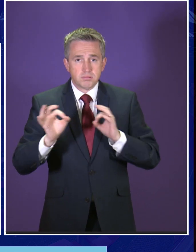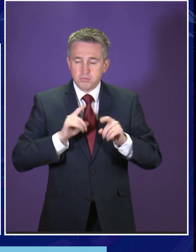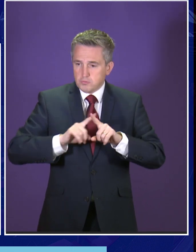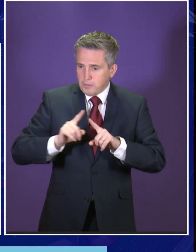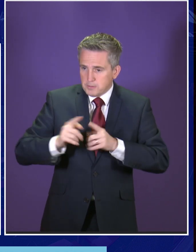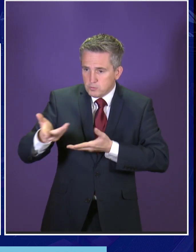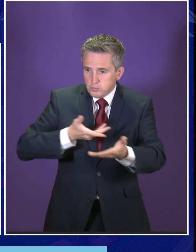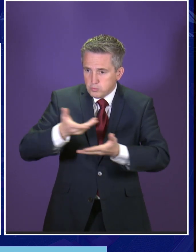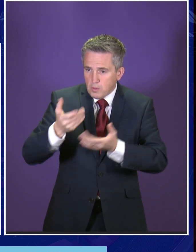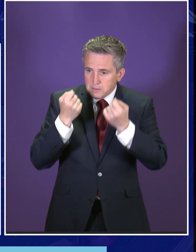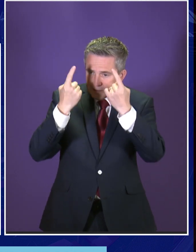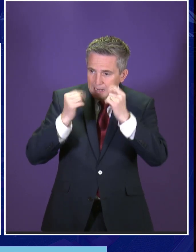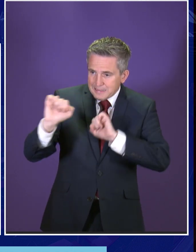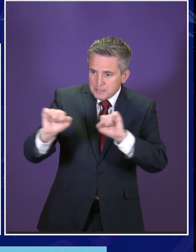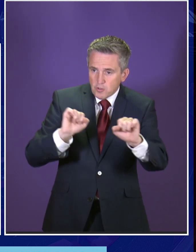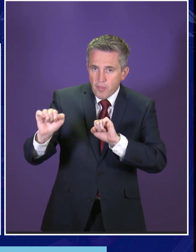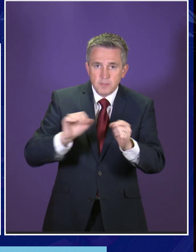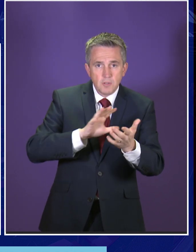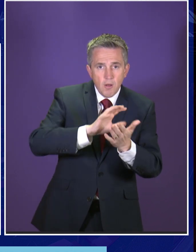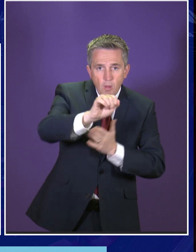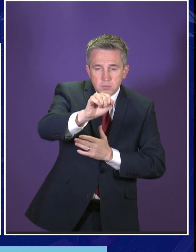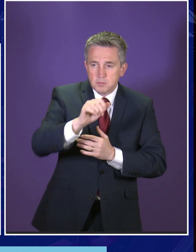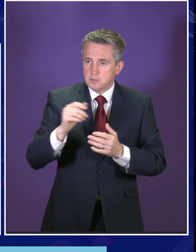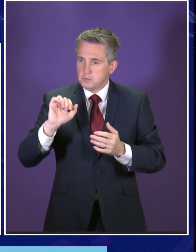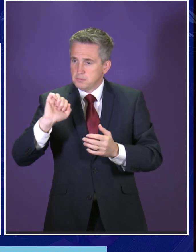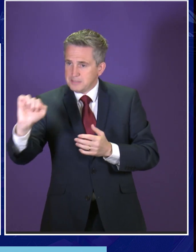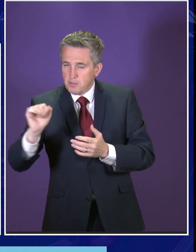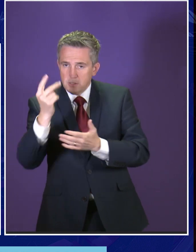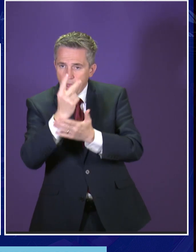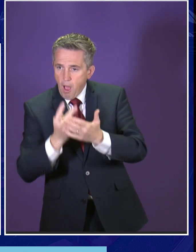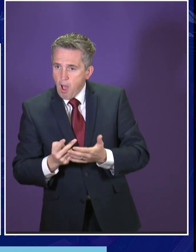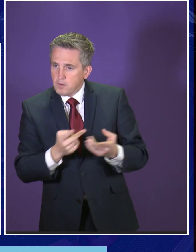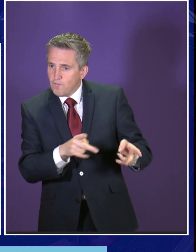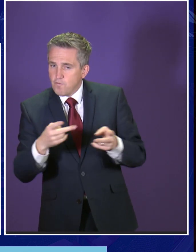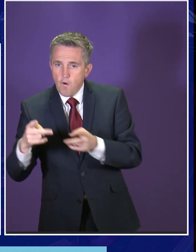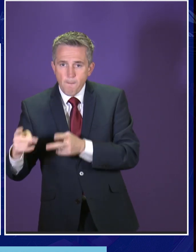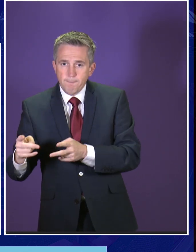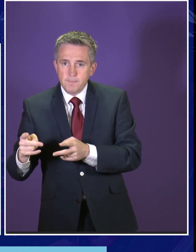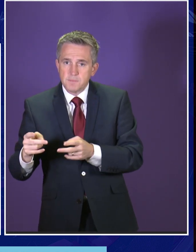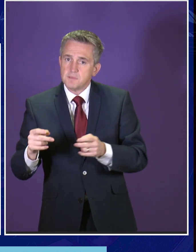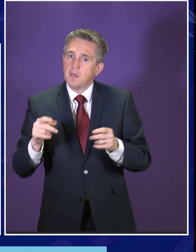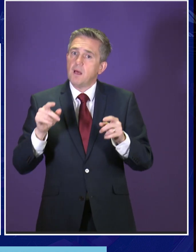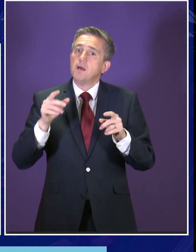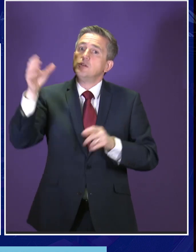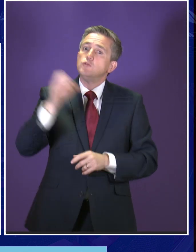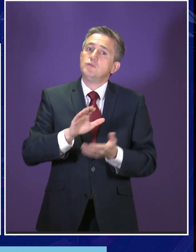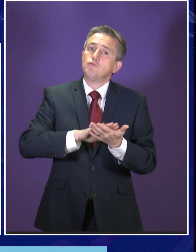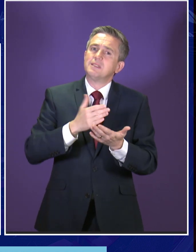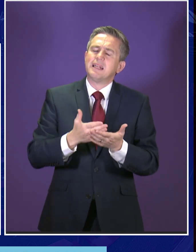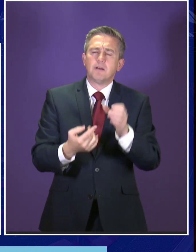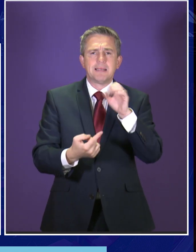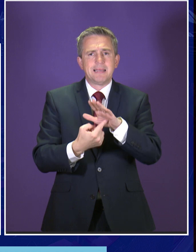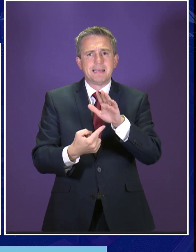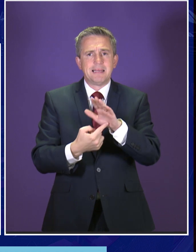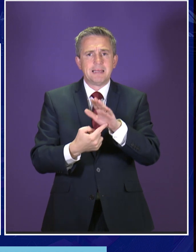of cultures, art forms, individual choices. These translators are the lifelines of such processes as they continue